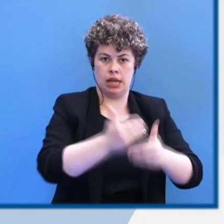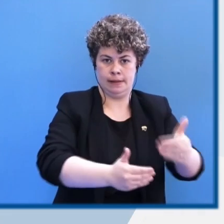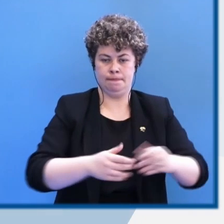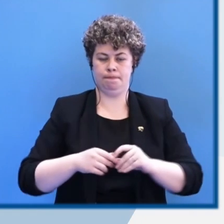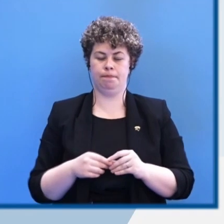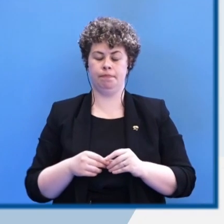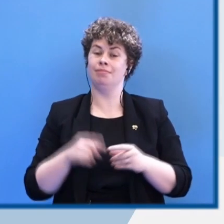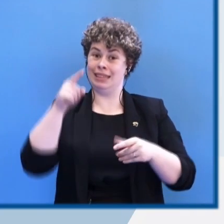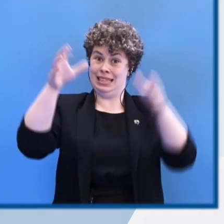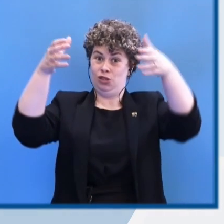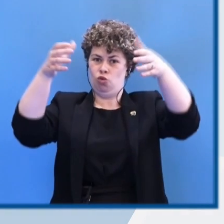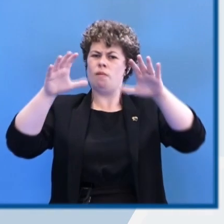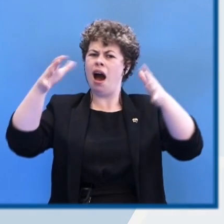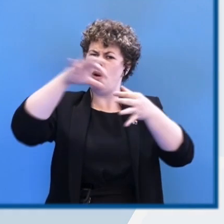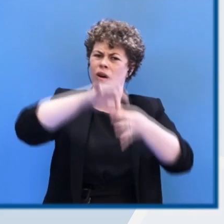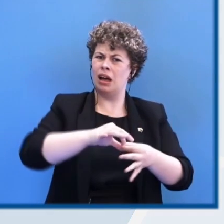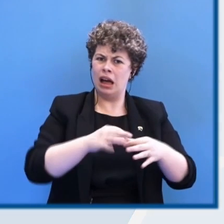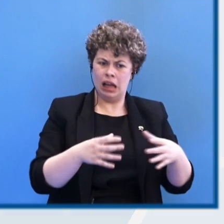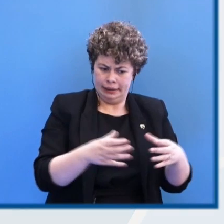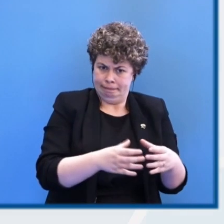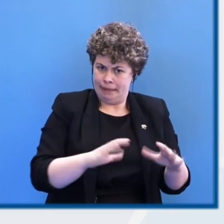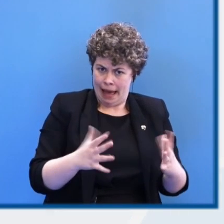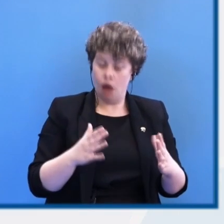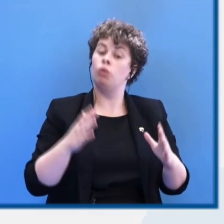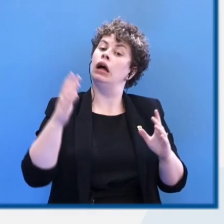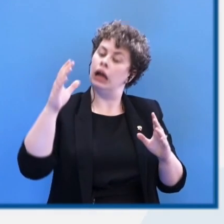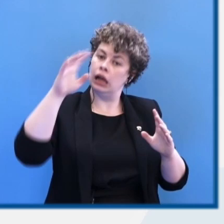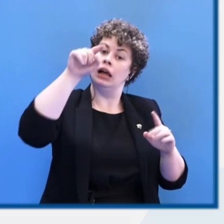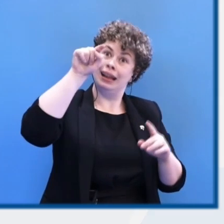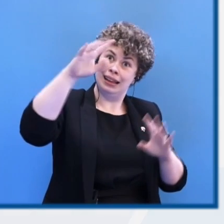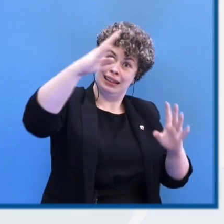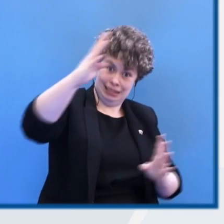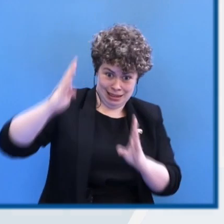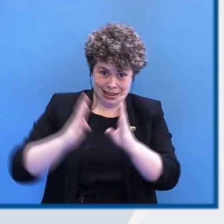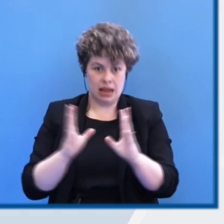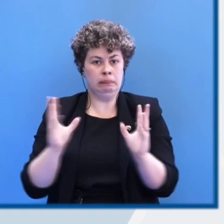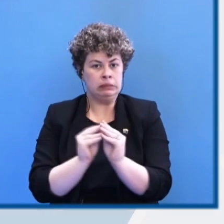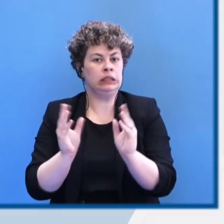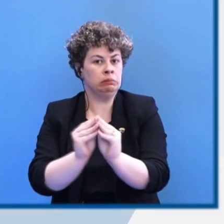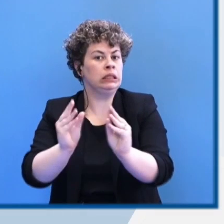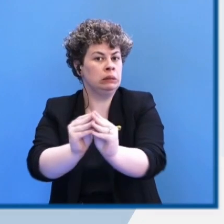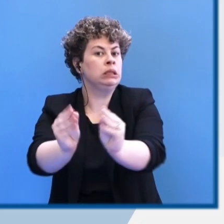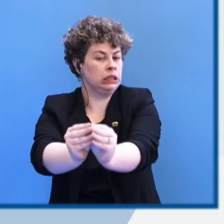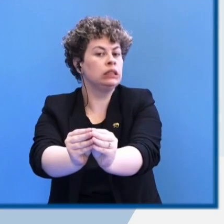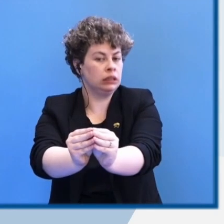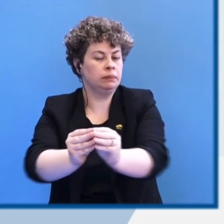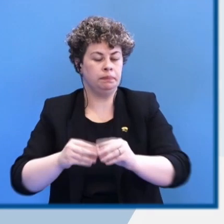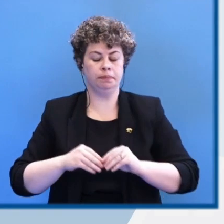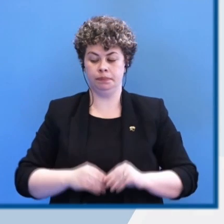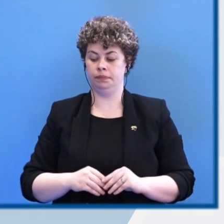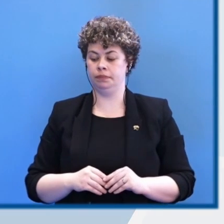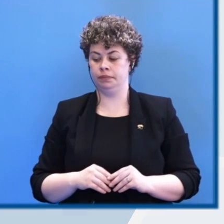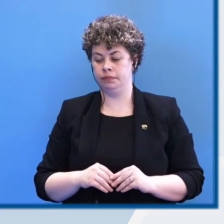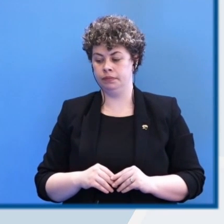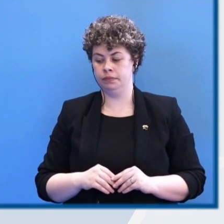local actors at community level, regular meetings with the warning authorities are carried out. In case of an event, the